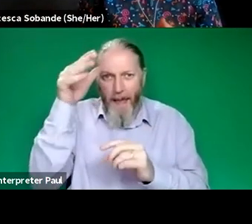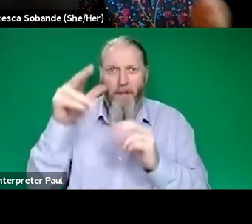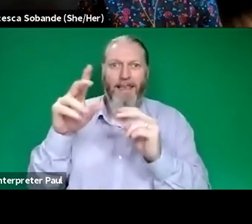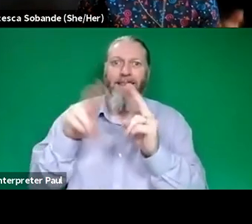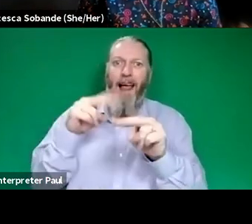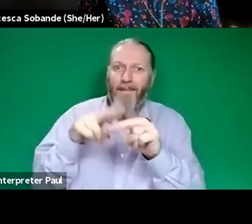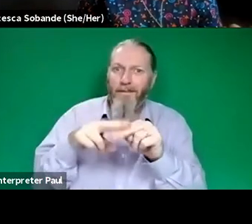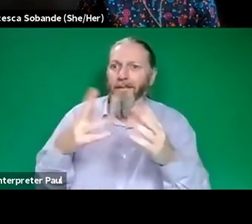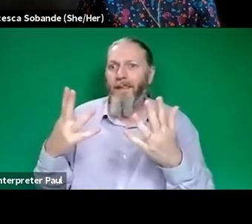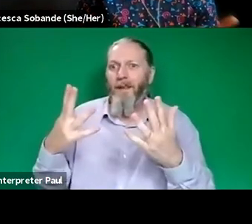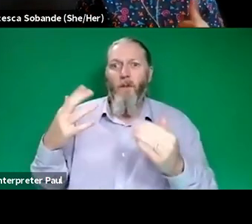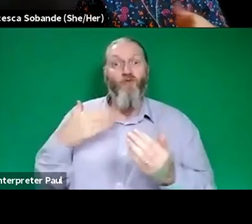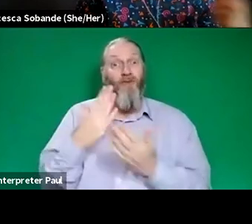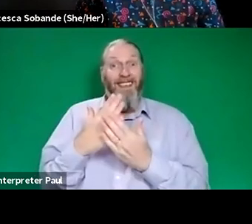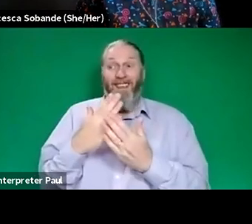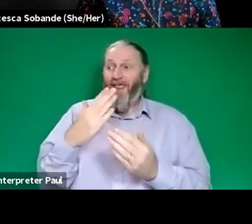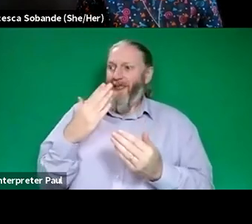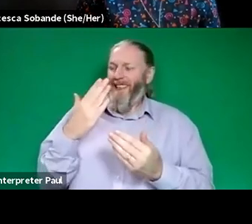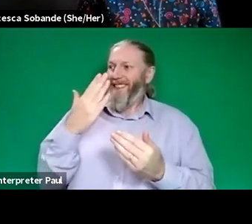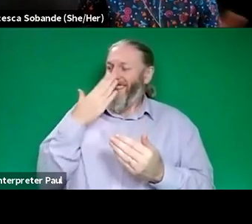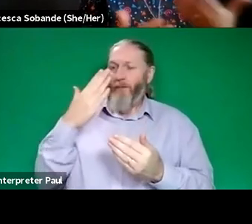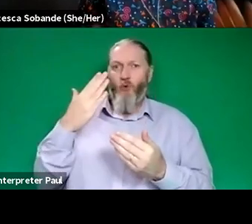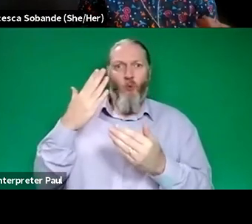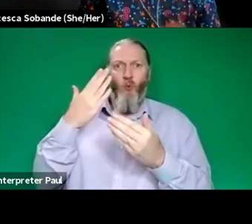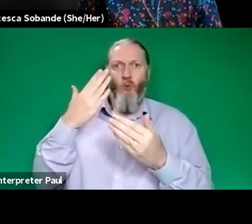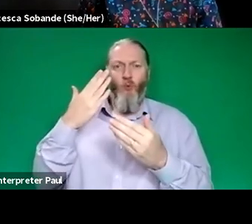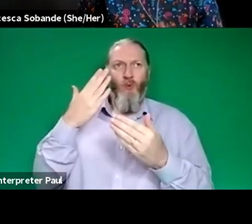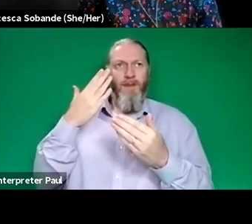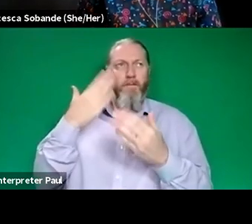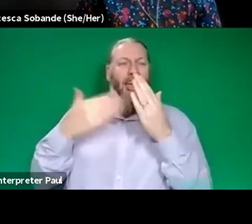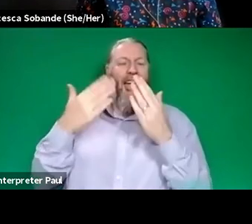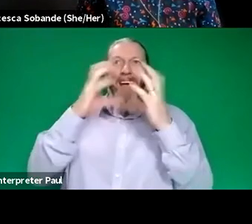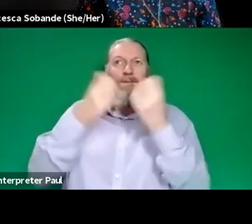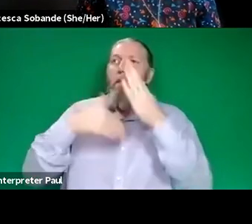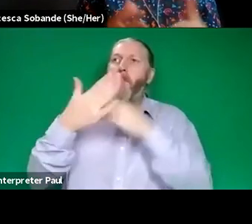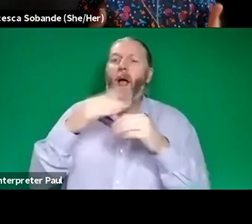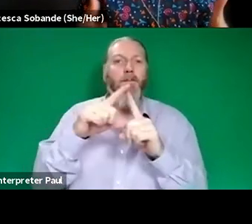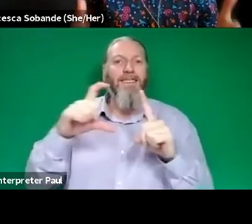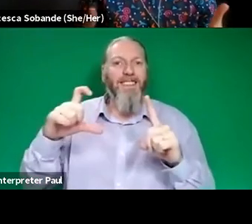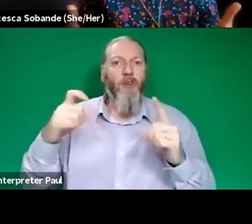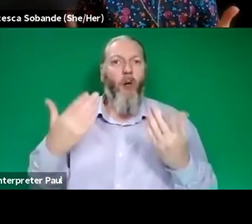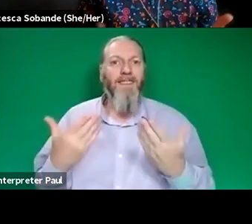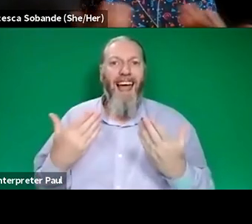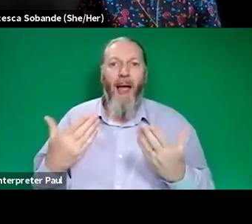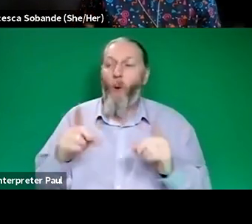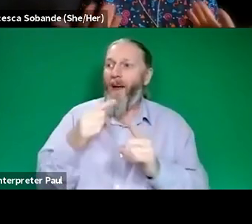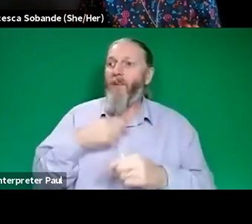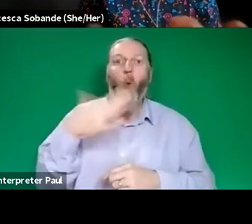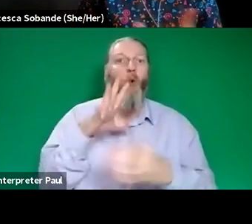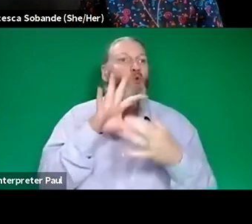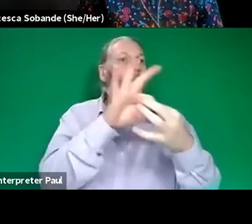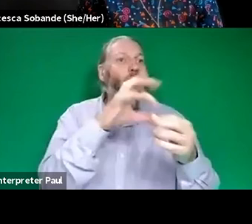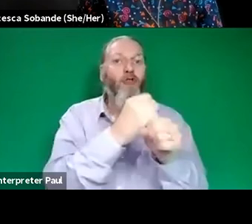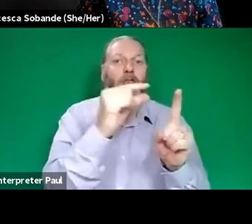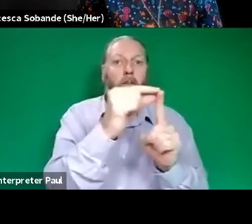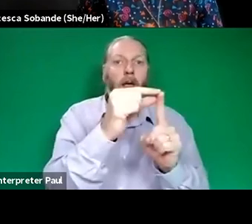able to have a digital device to contact a GP. You need to be able to have a digital device to access these resources which are essential to your